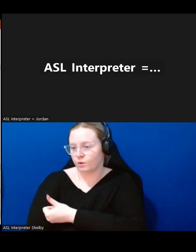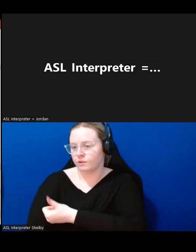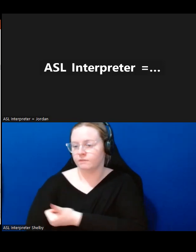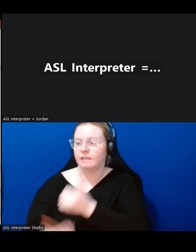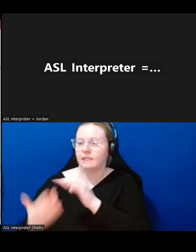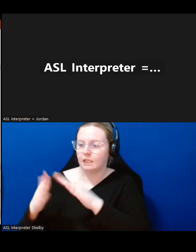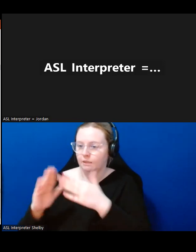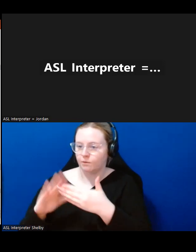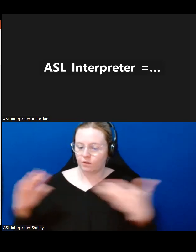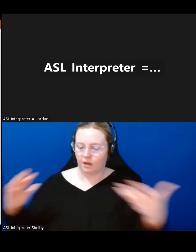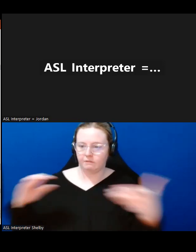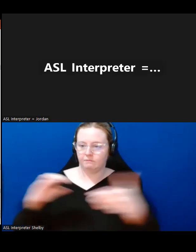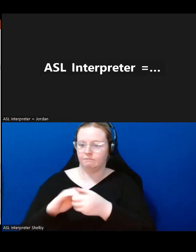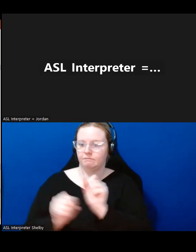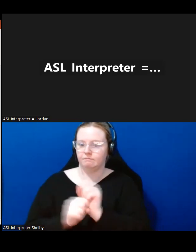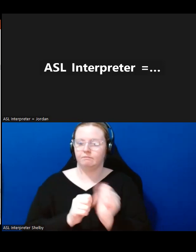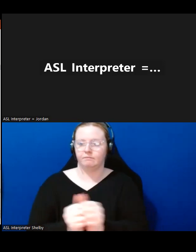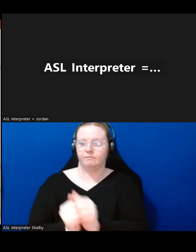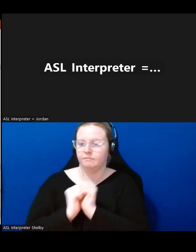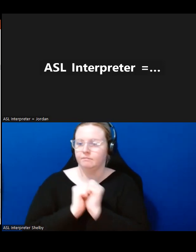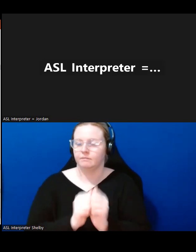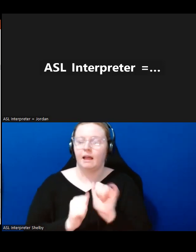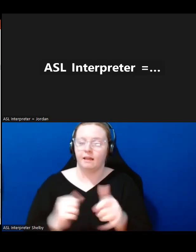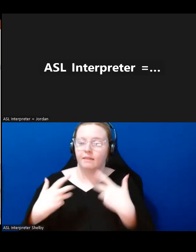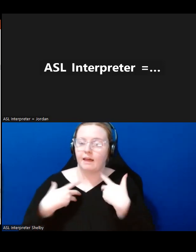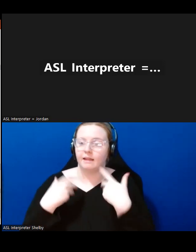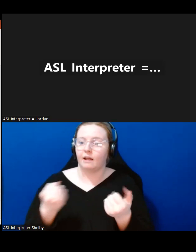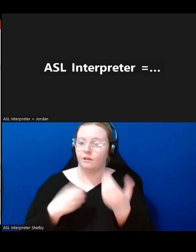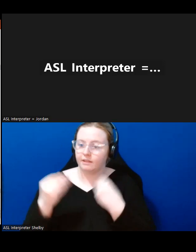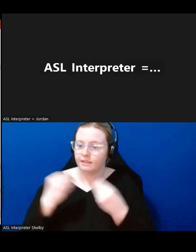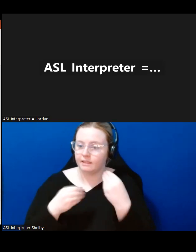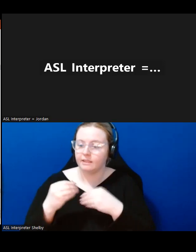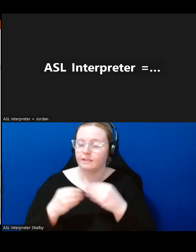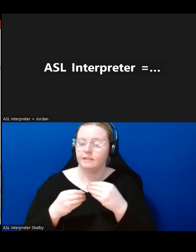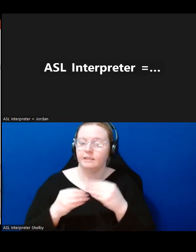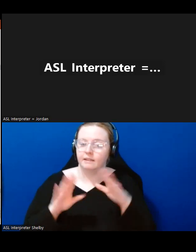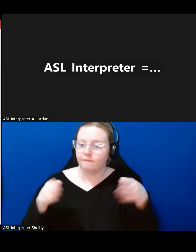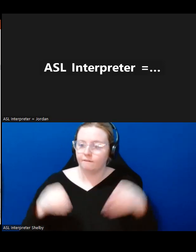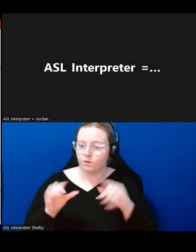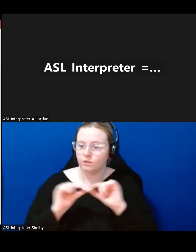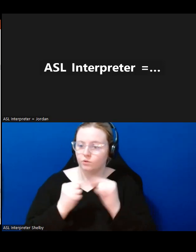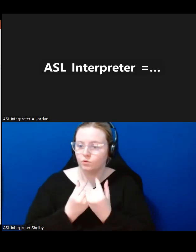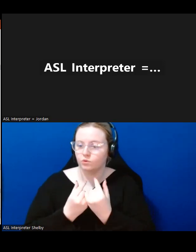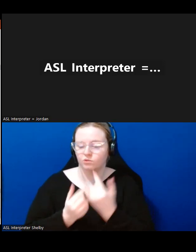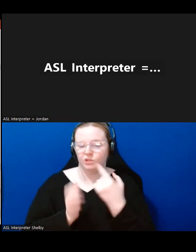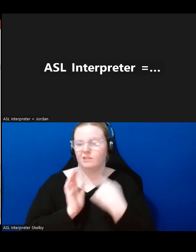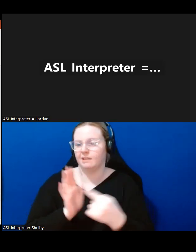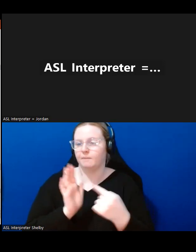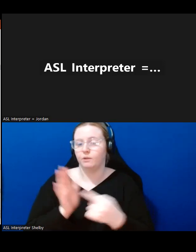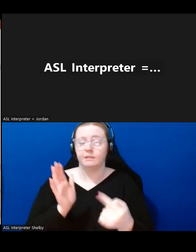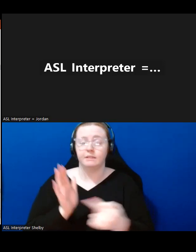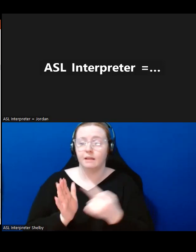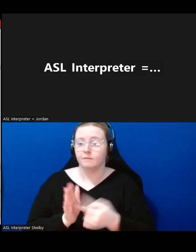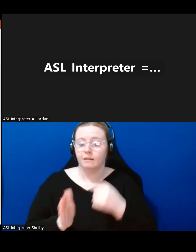community. And the Healthy Eating for Healthy Aging focus group, that's just an example of sometimes we reach out to